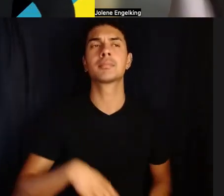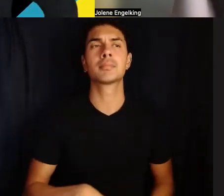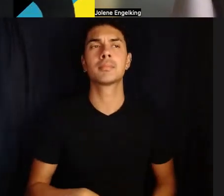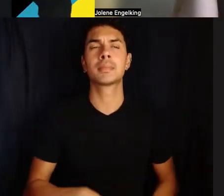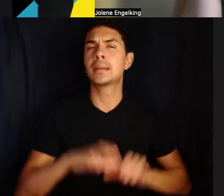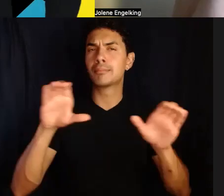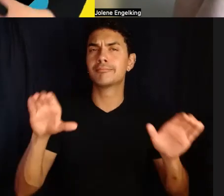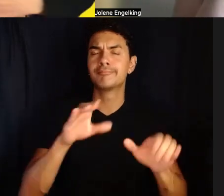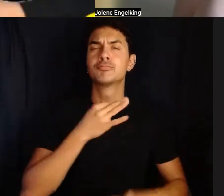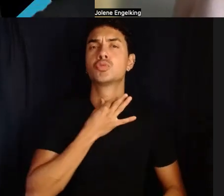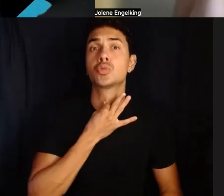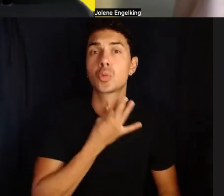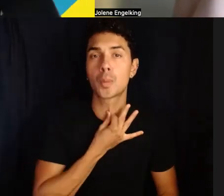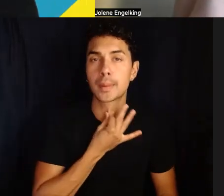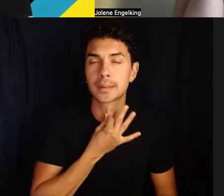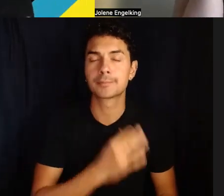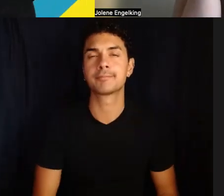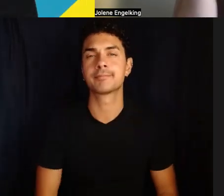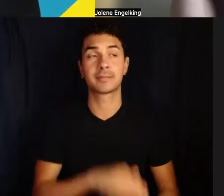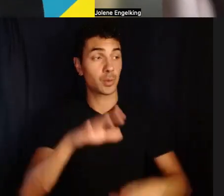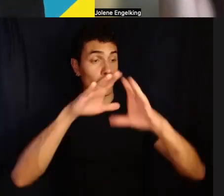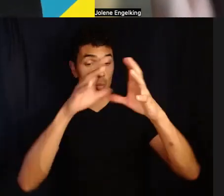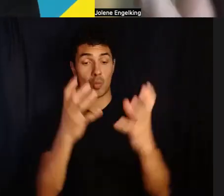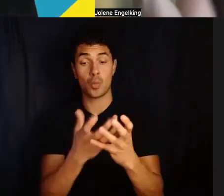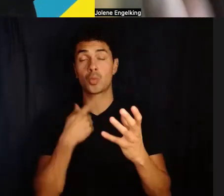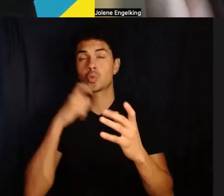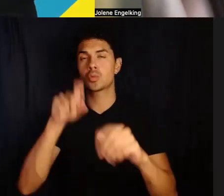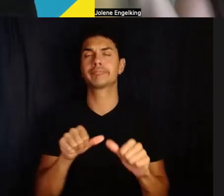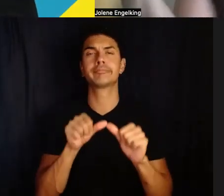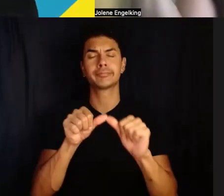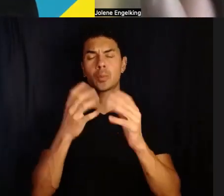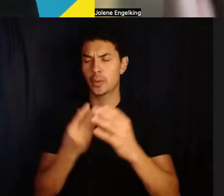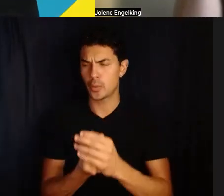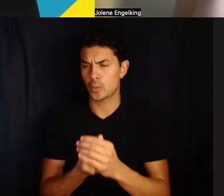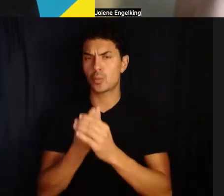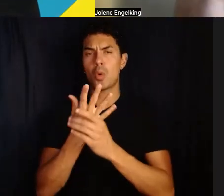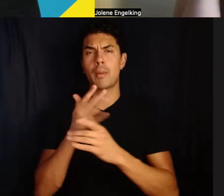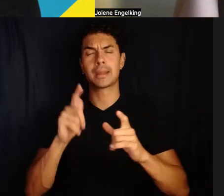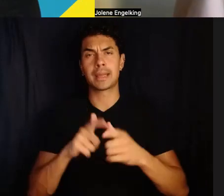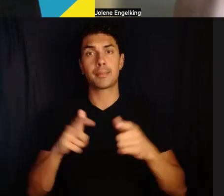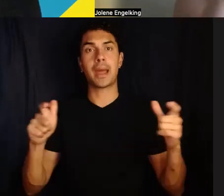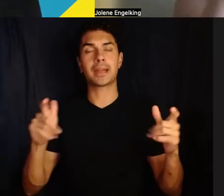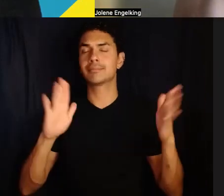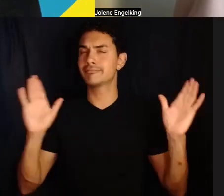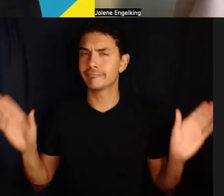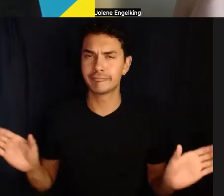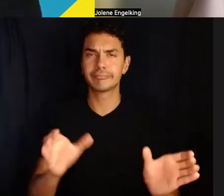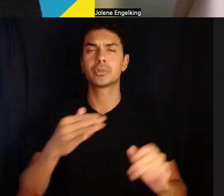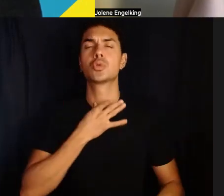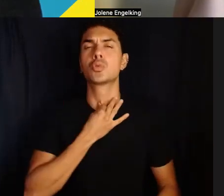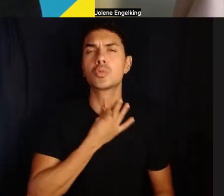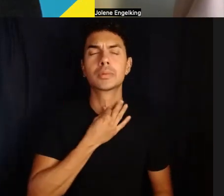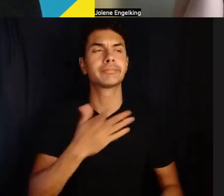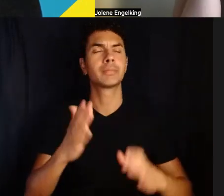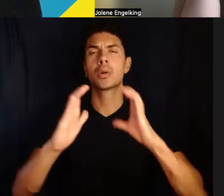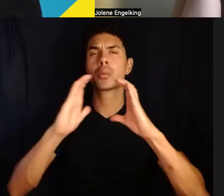world, we should all be constantly learning and constantly wanting to grow and expand. So be curious and be communicative, talk with